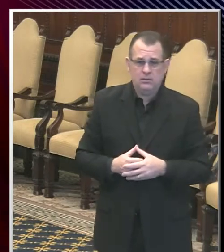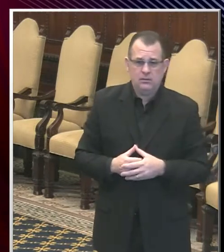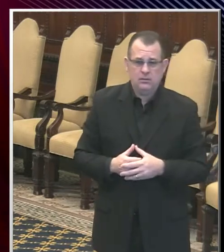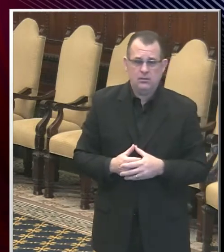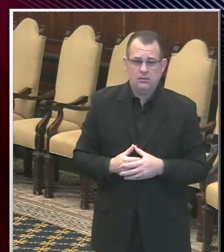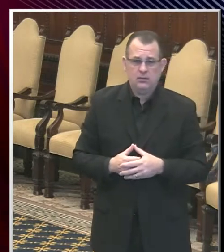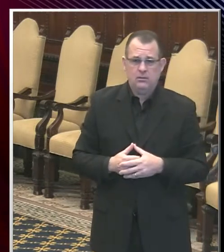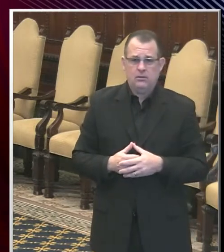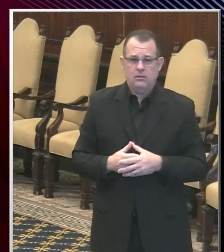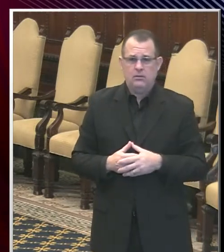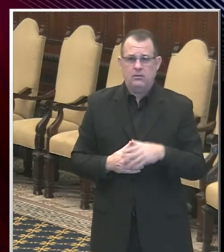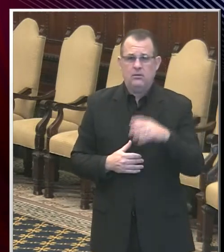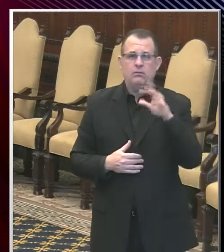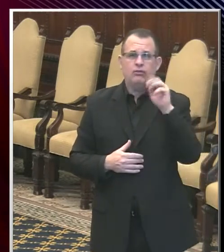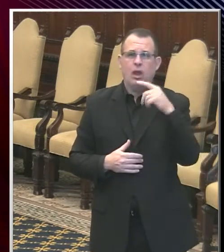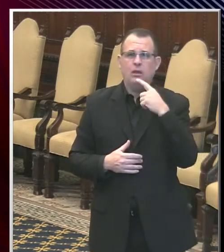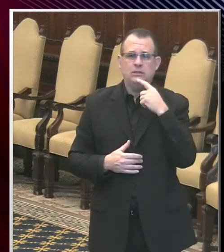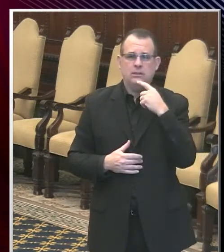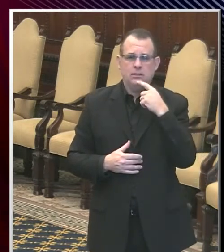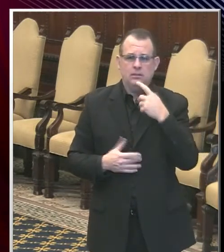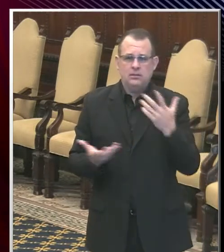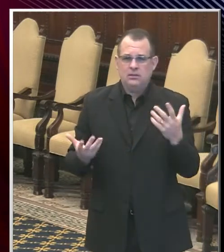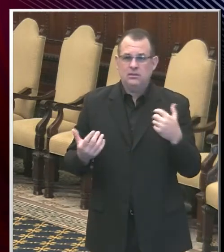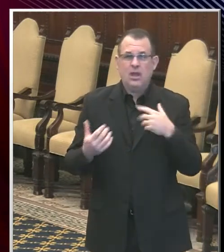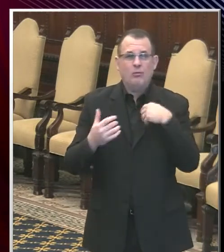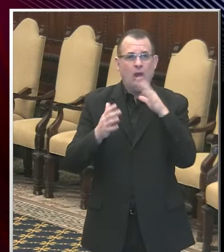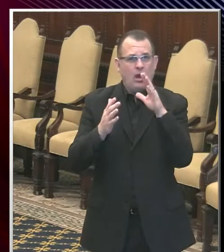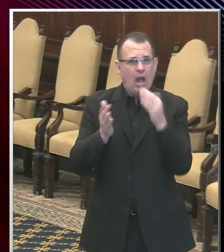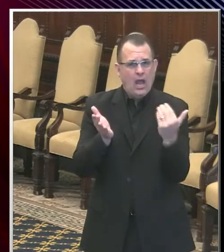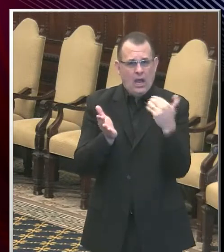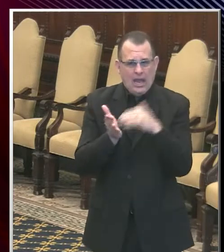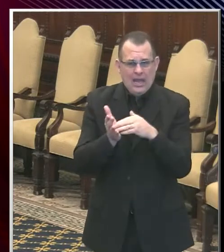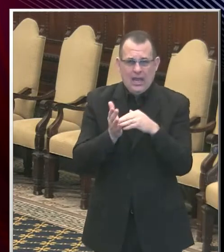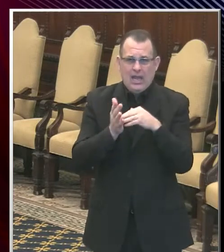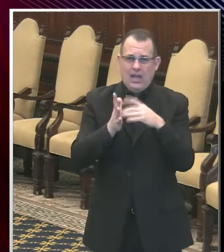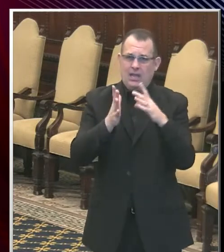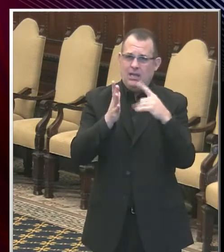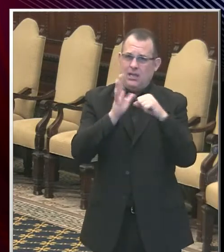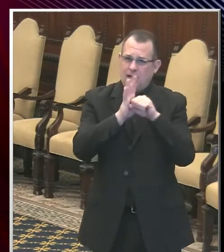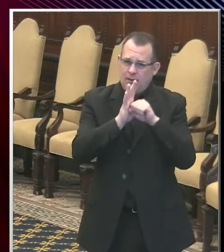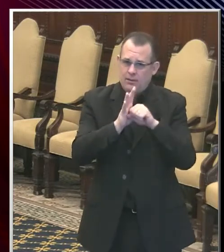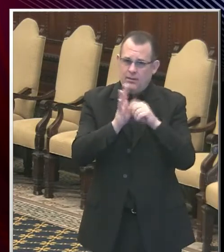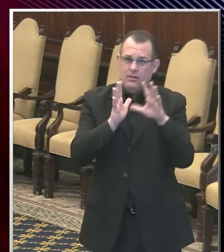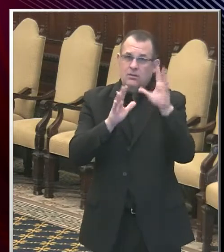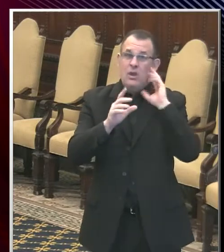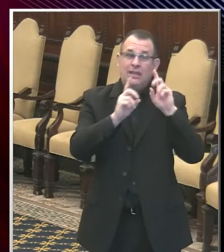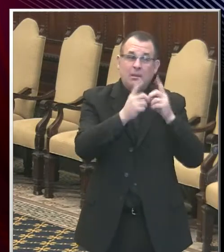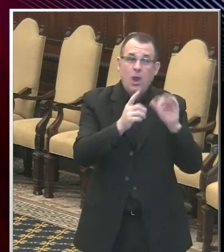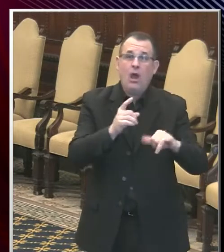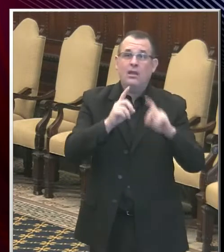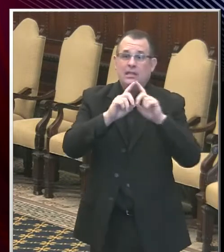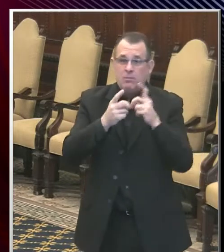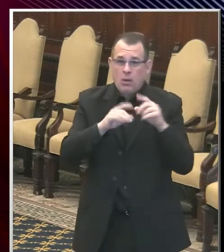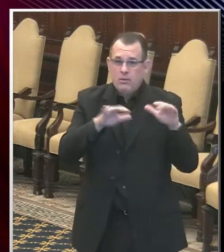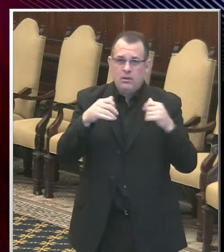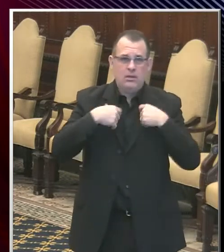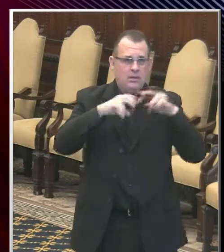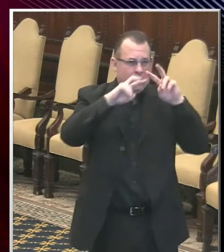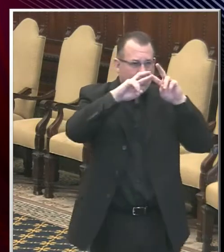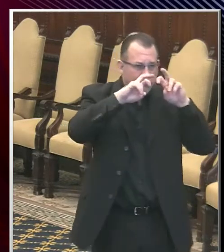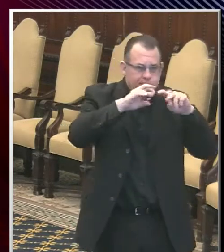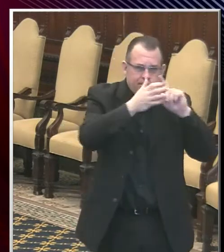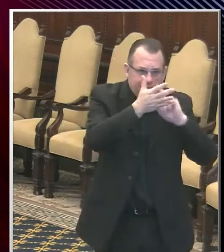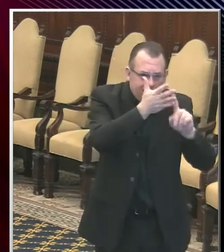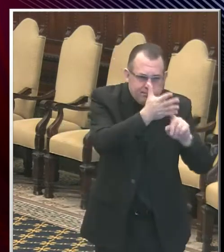No, I just would reiterate what the mayor said, which was, every department head took a very close look at their budget. This